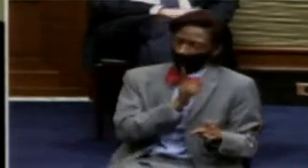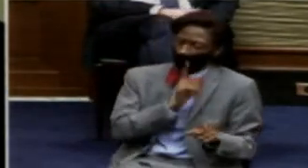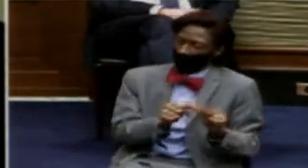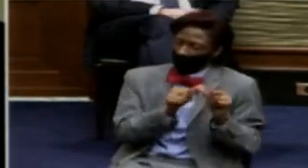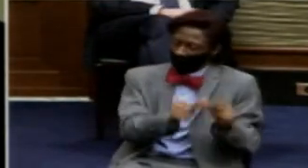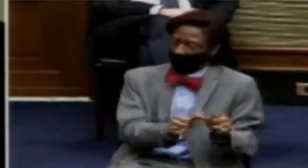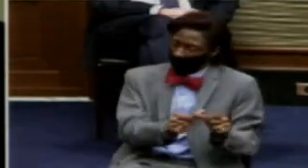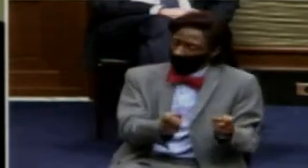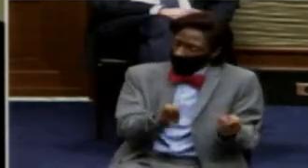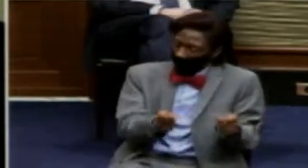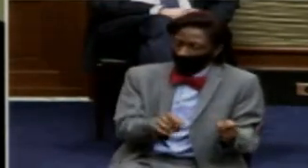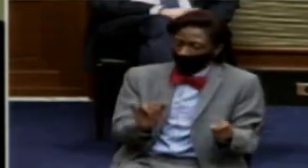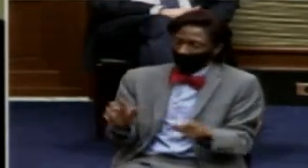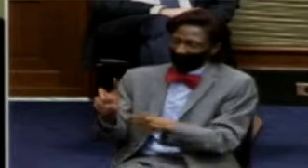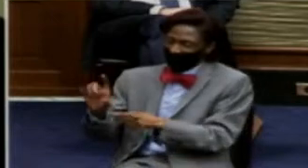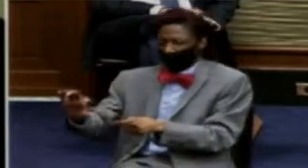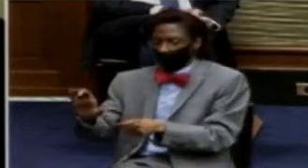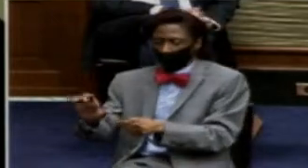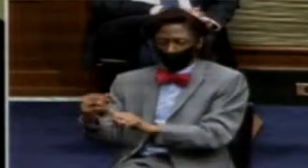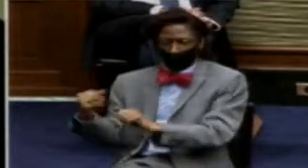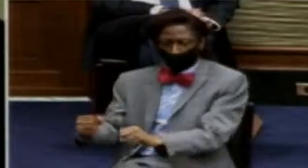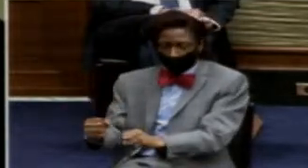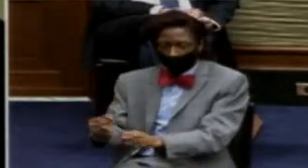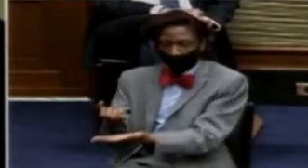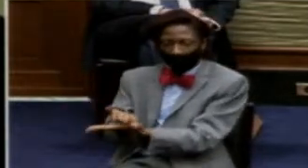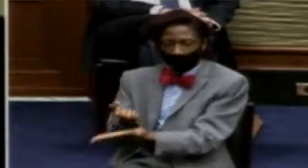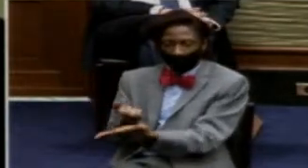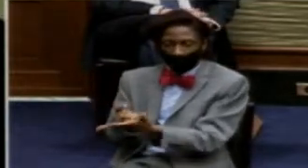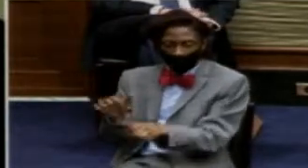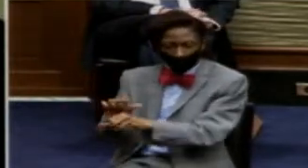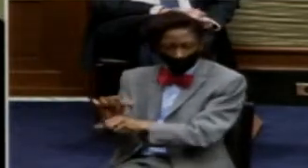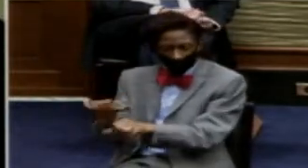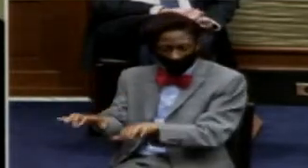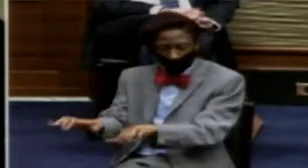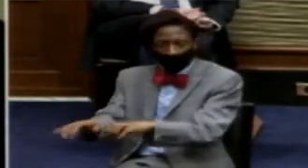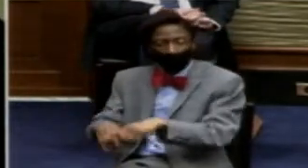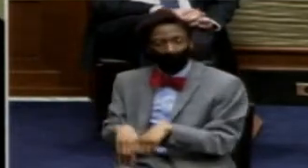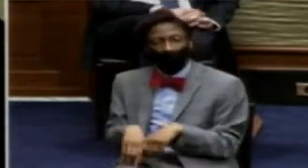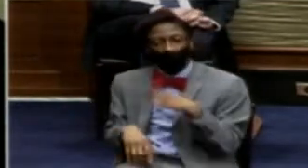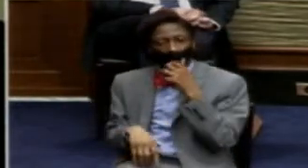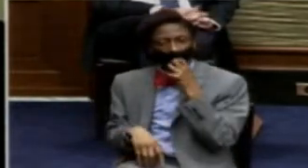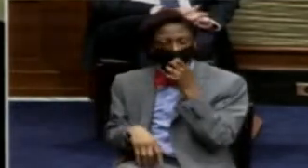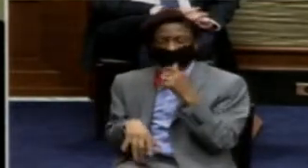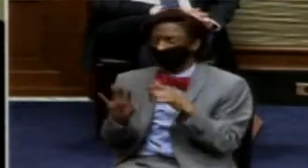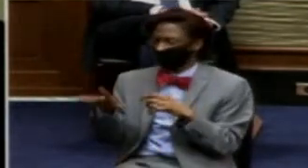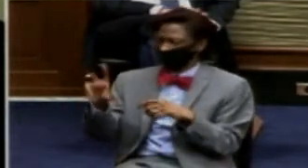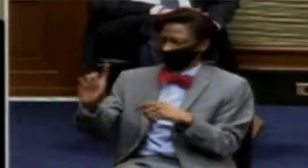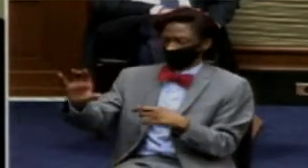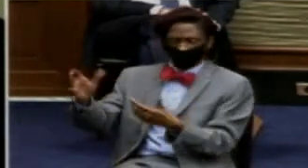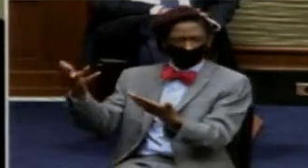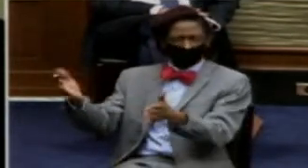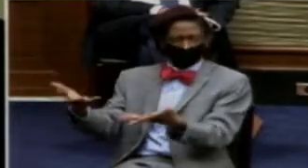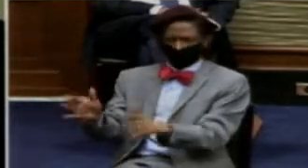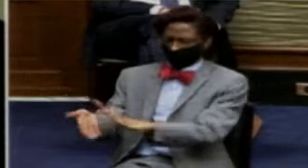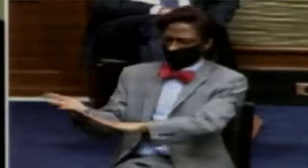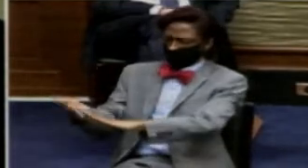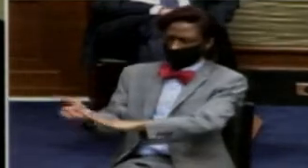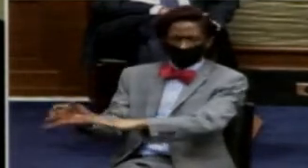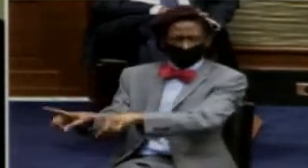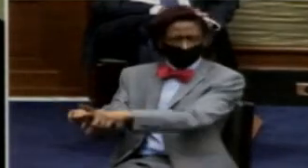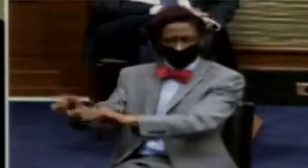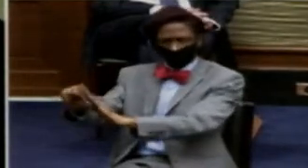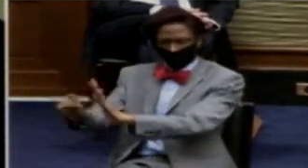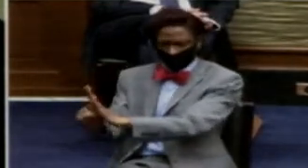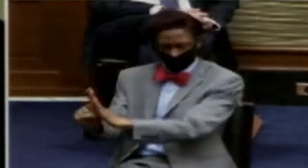solid economic performance. In many respects, the district already functions as a state. The district